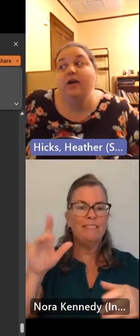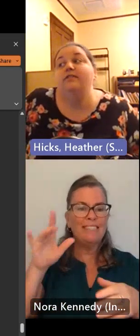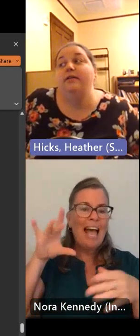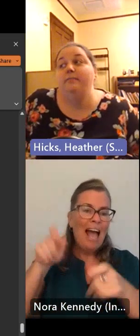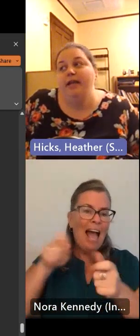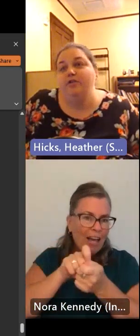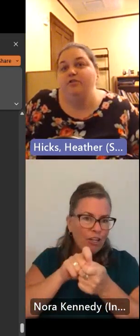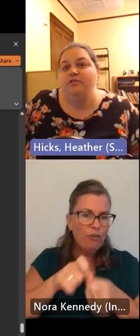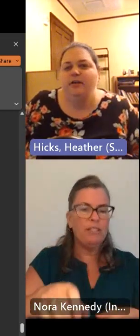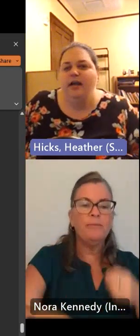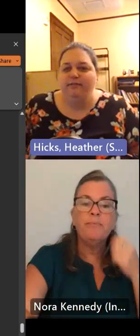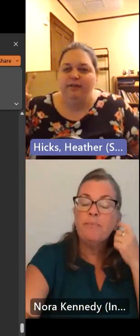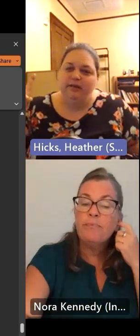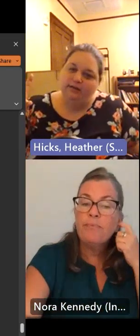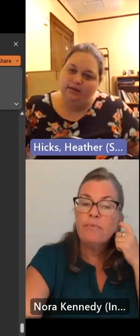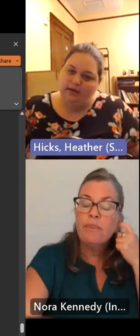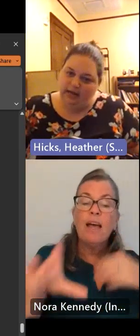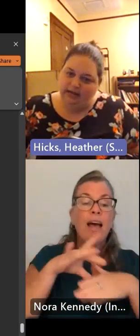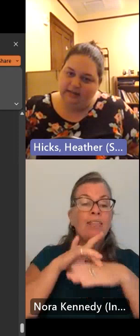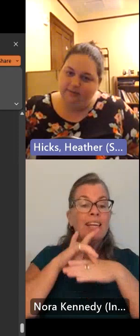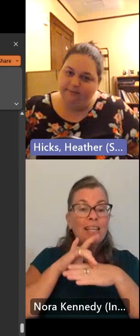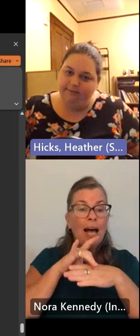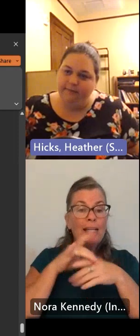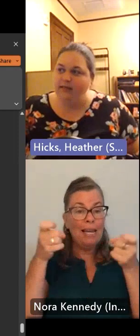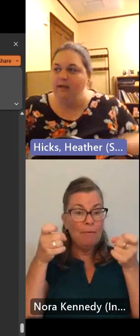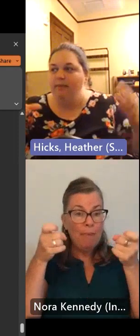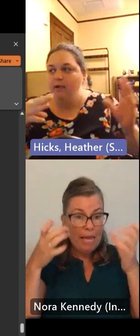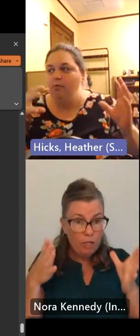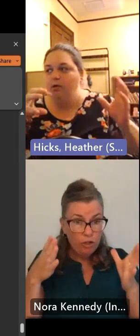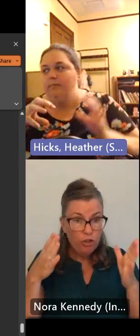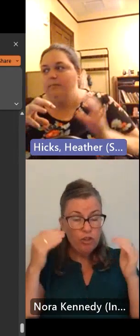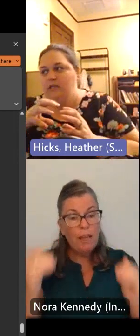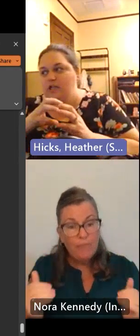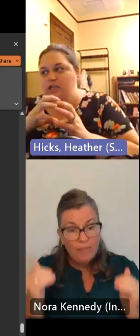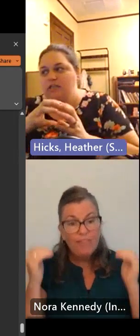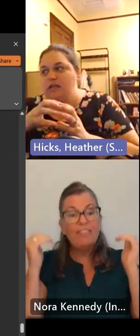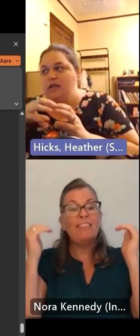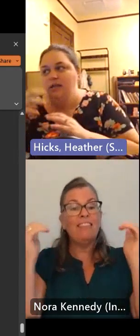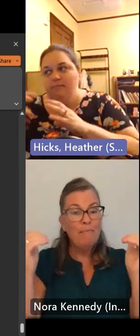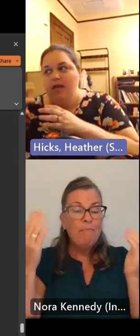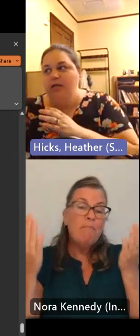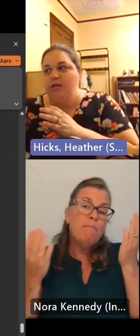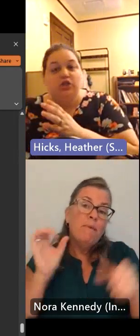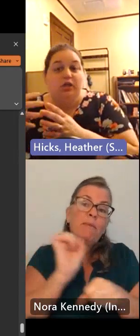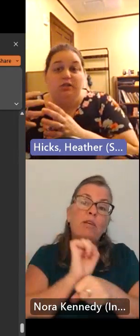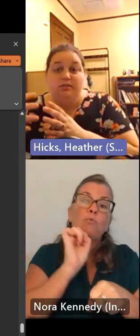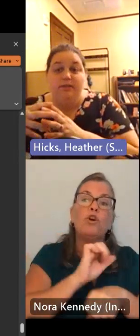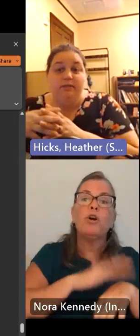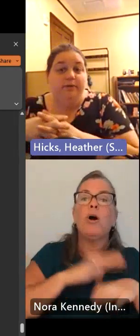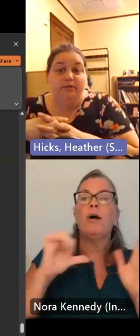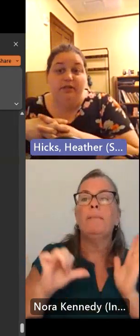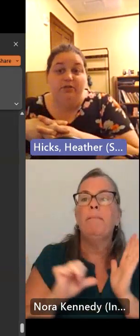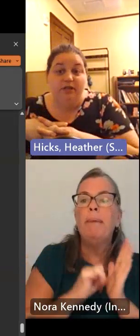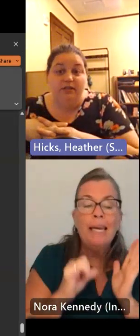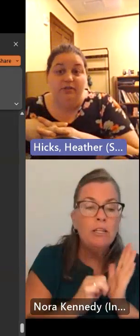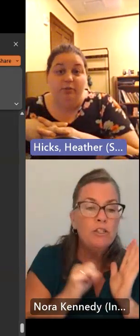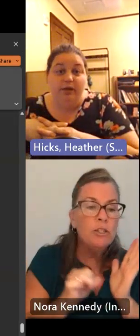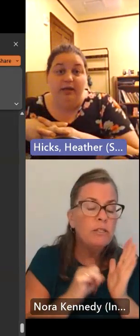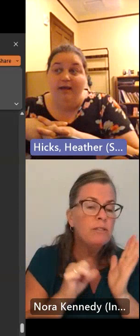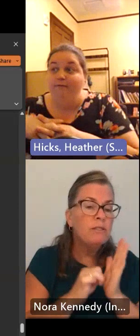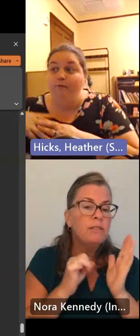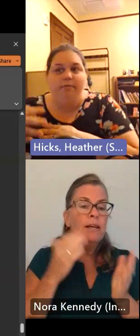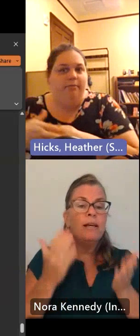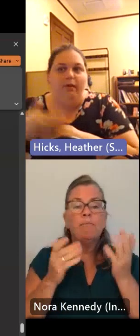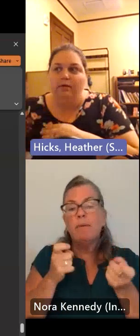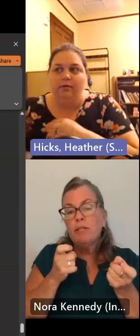And then content managers are kind of the next step up from that. They might work on pages. They might just be the person that changes it to